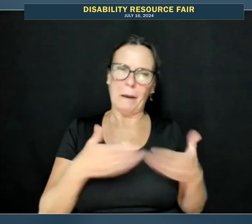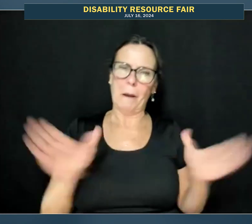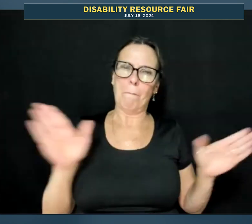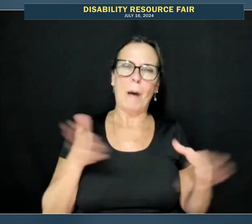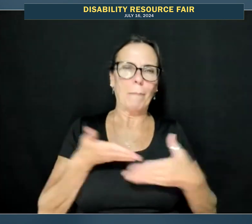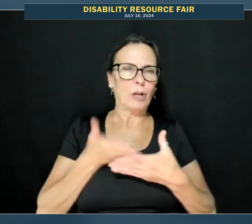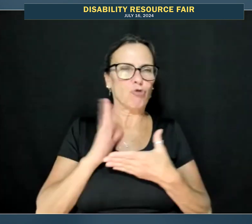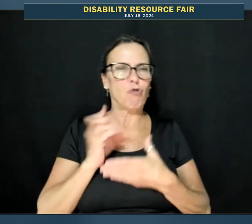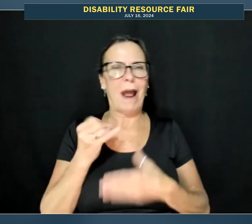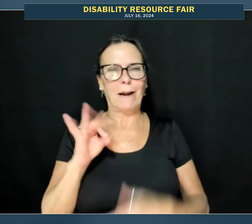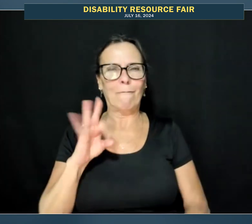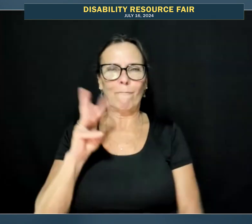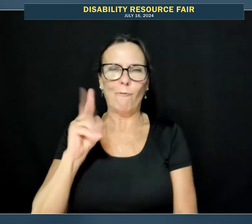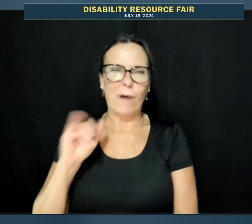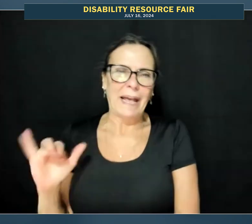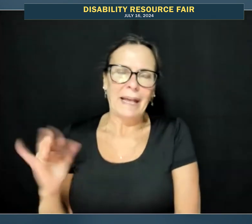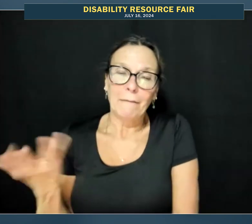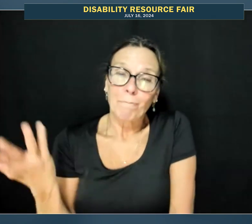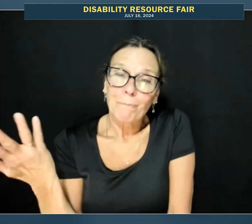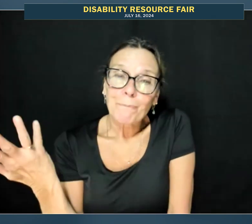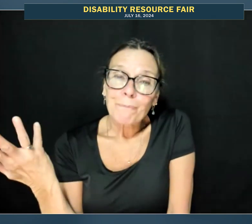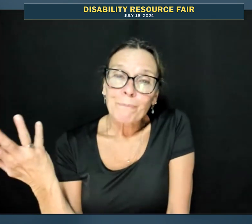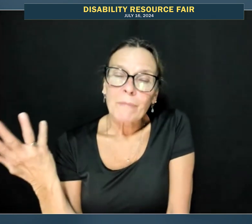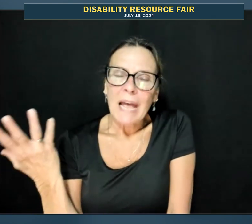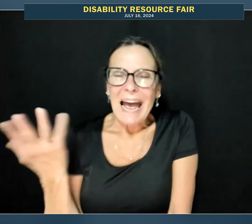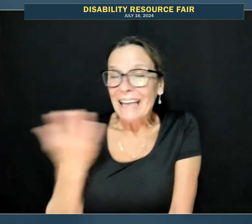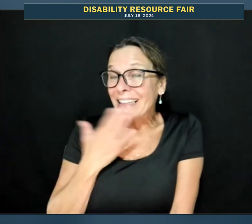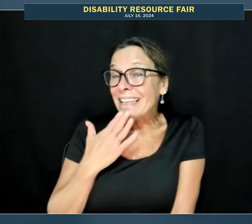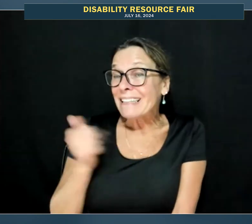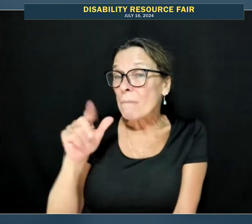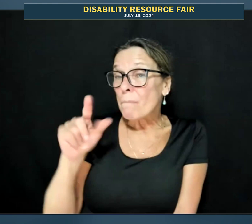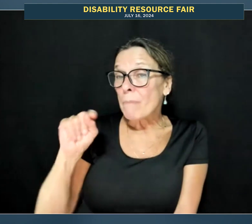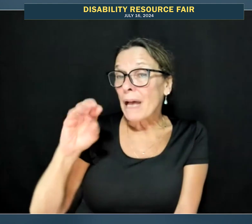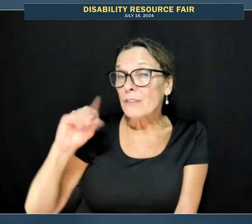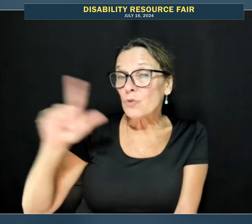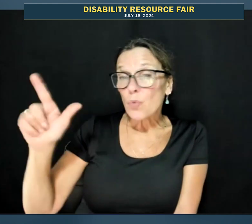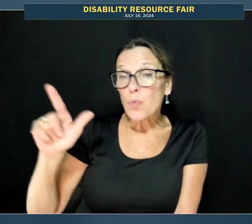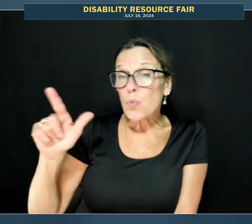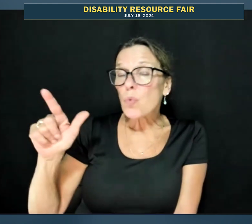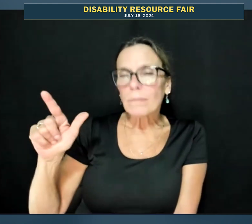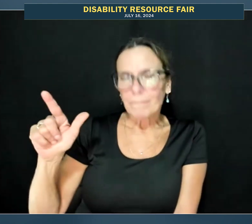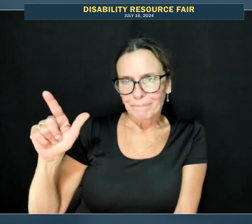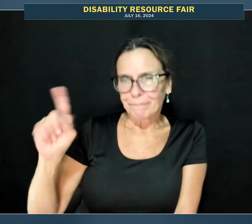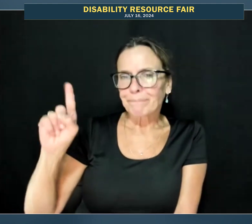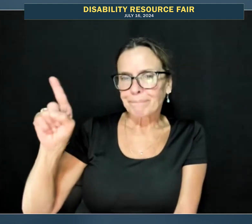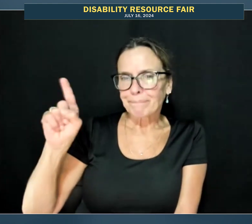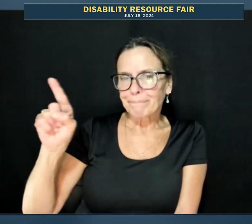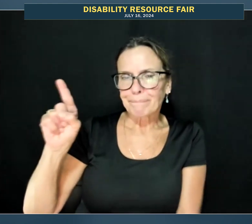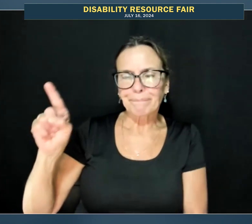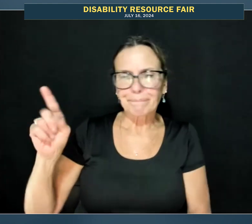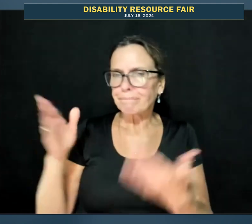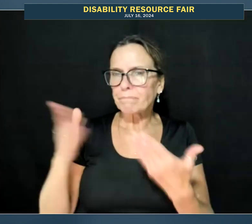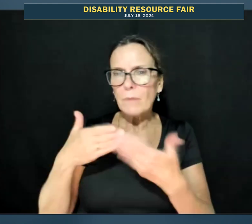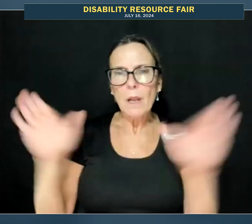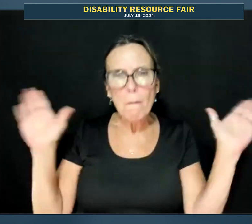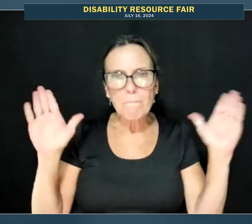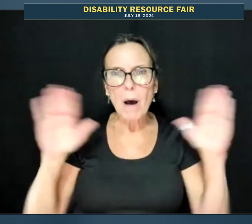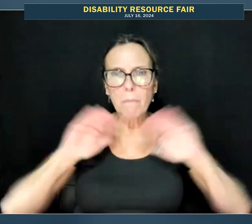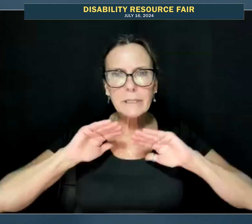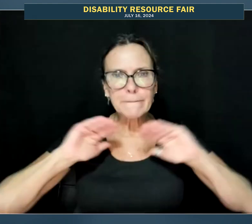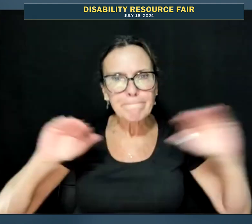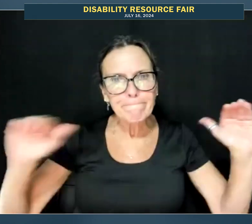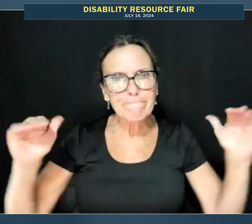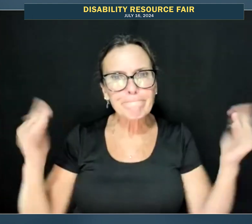I mean, I think the best tool, you know, generally is the public putting it front and center and going directly